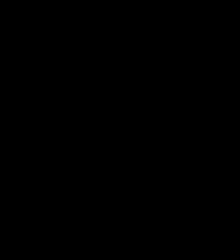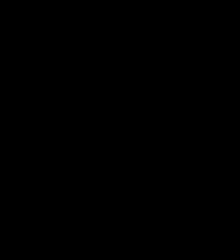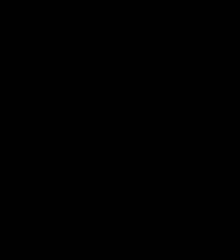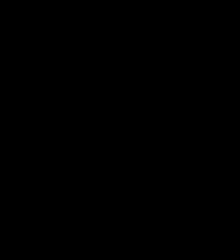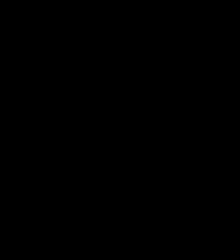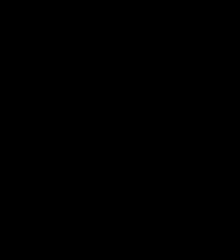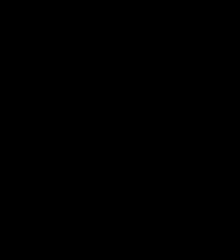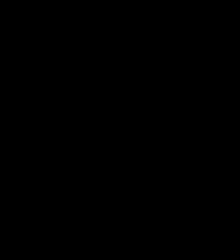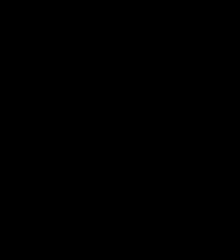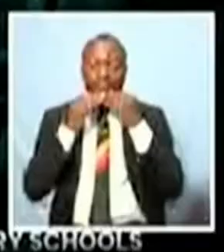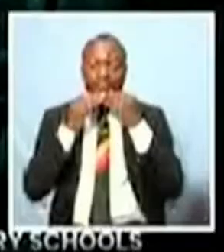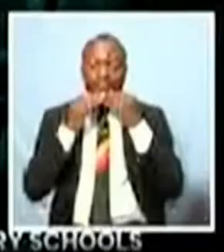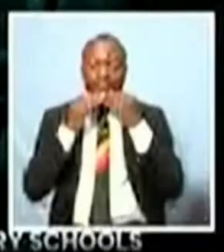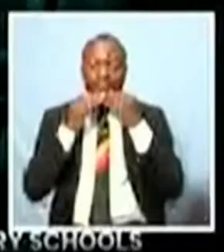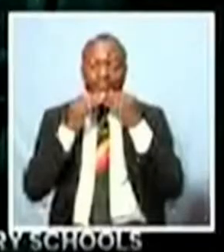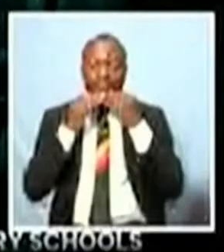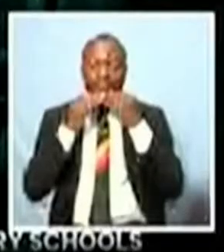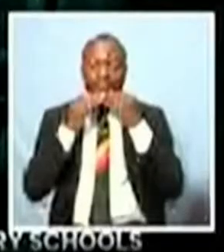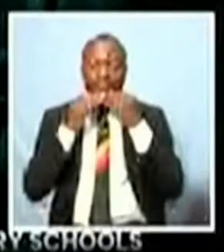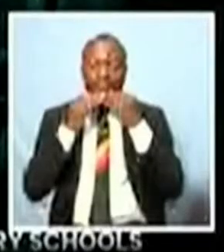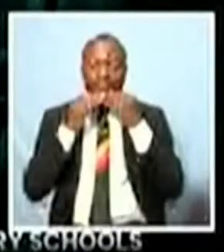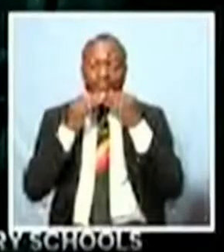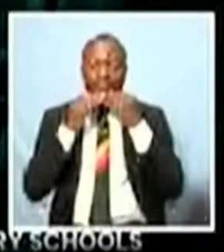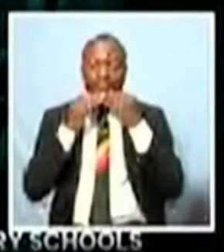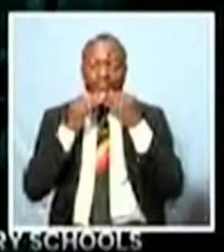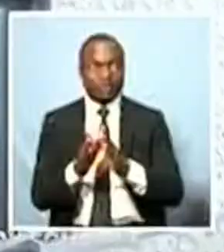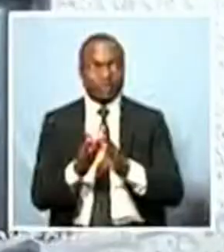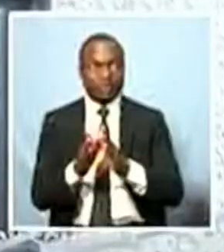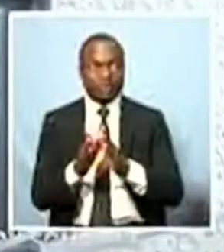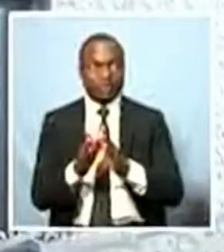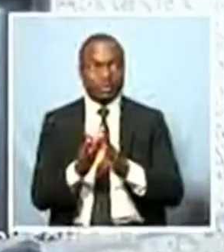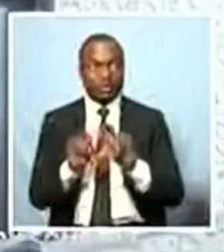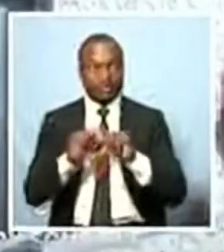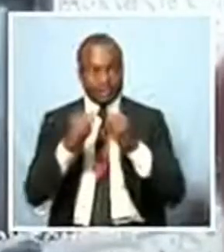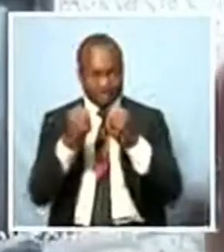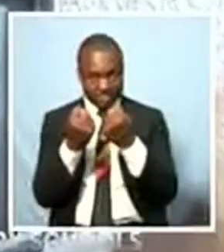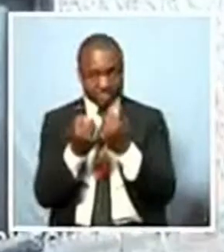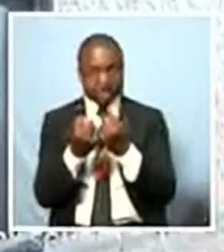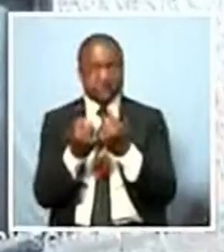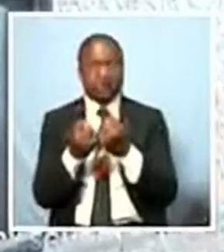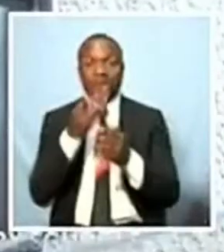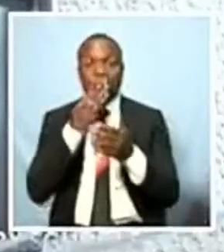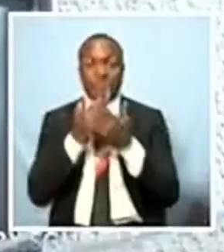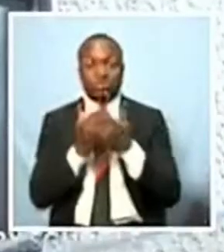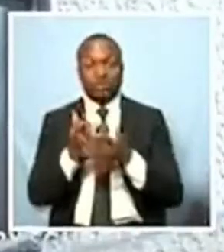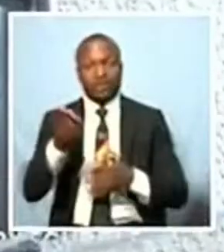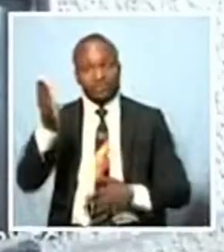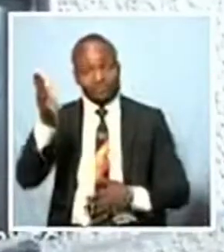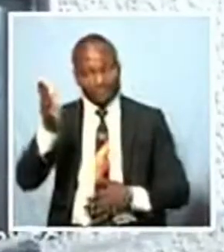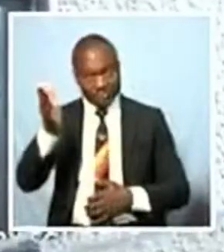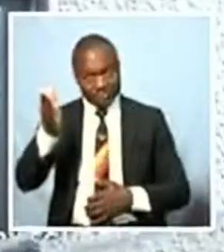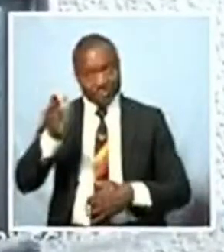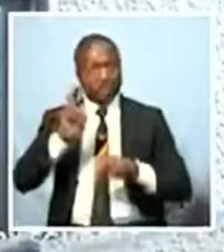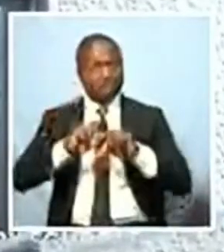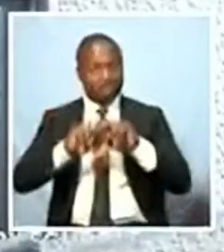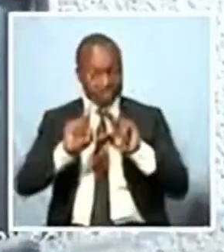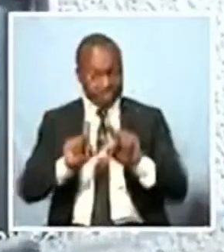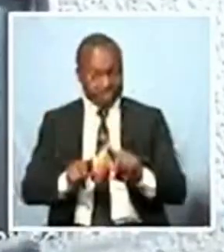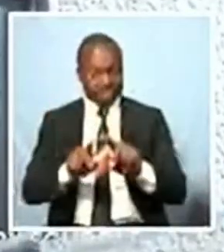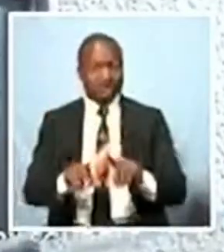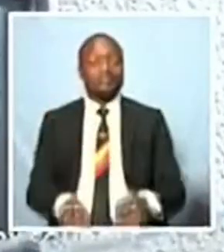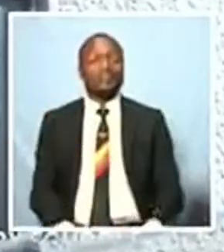Thank you, Dr. Gondwe, for the interesting presentation. Chair, we